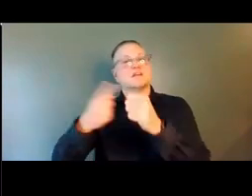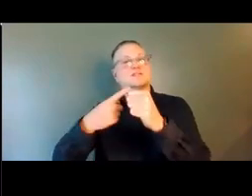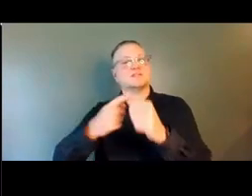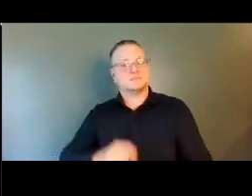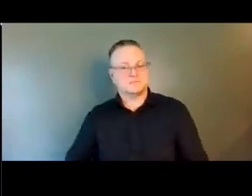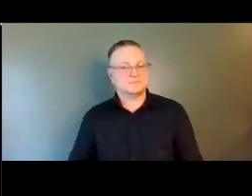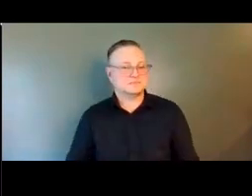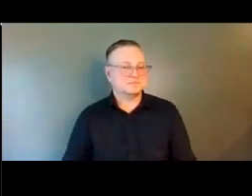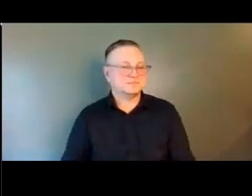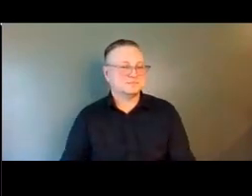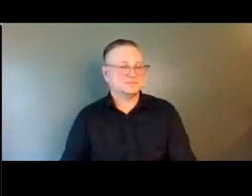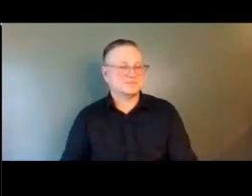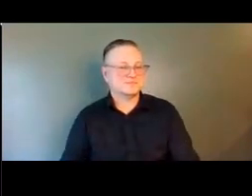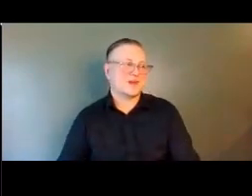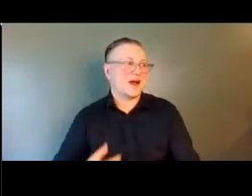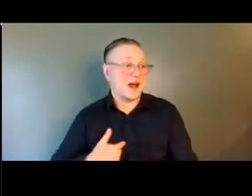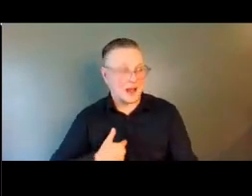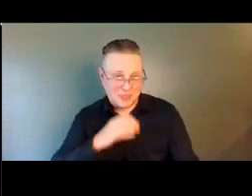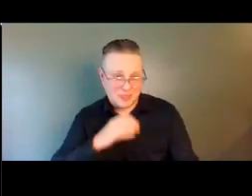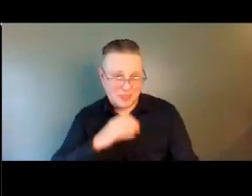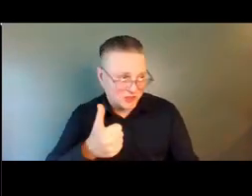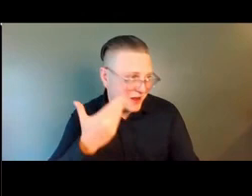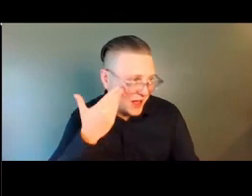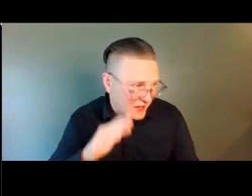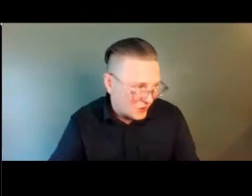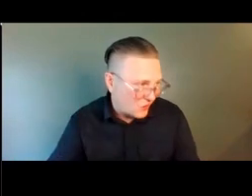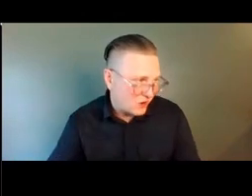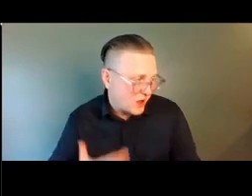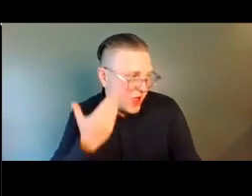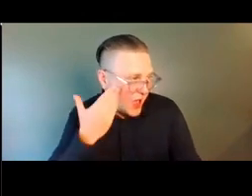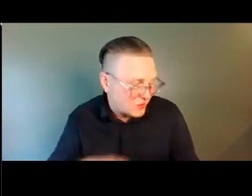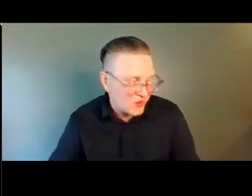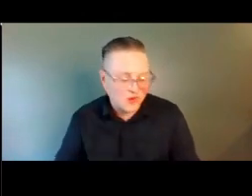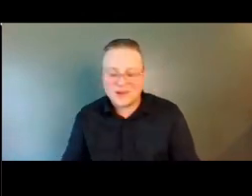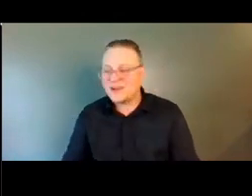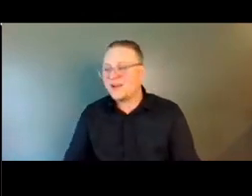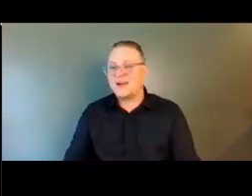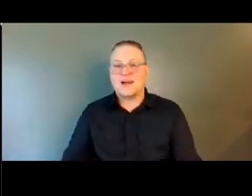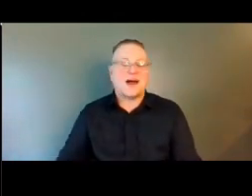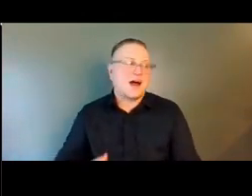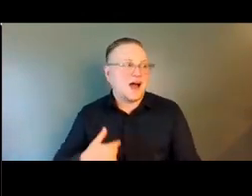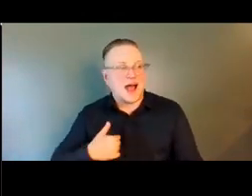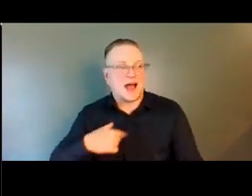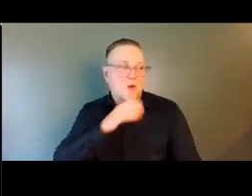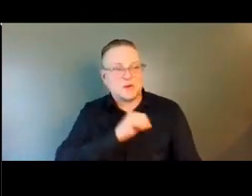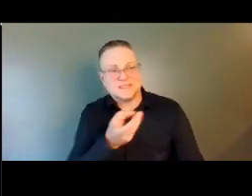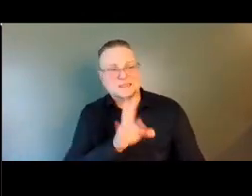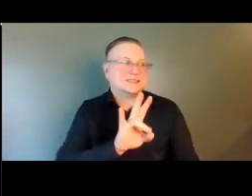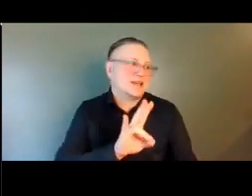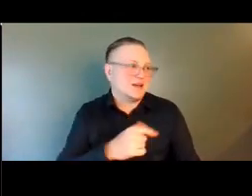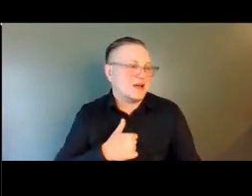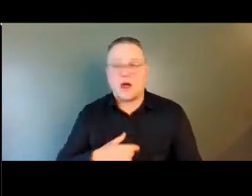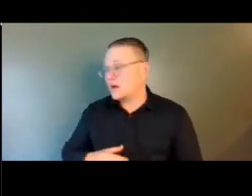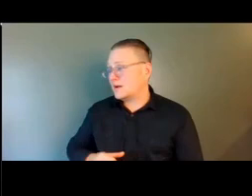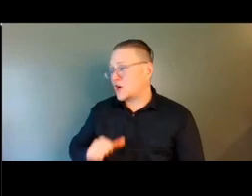Okay, probably the elder in the group. I don't know. Can't even, I'm not sure. I just close my eyes. I'm 57. So, but oh, you're close. Not